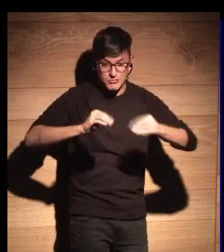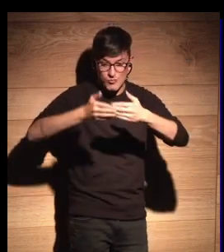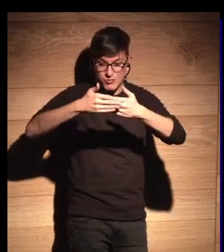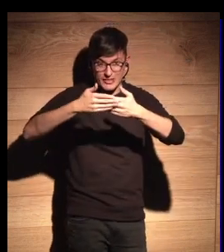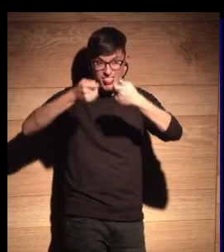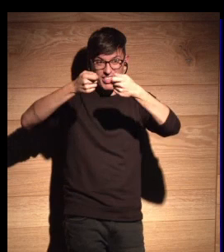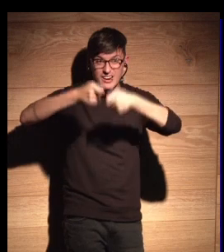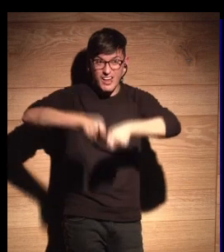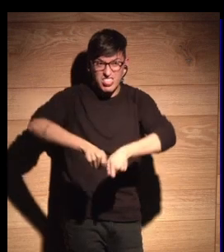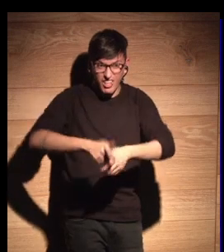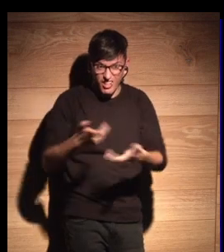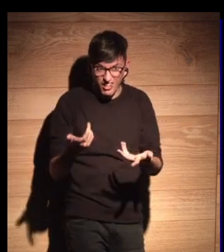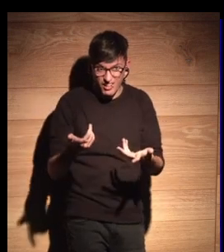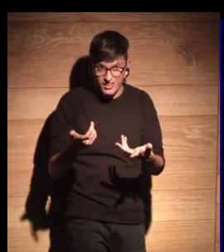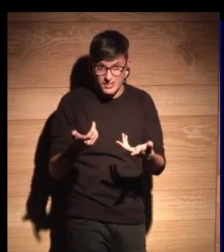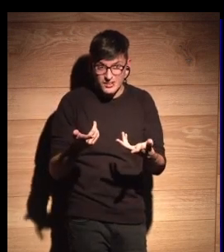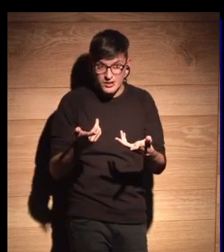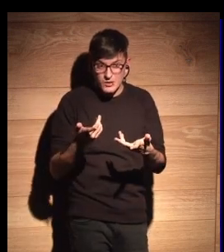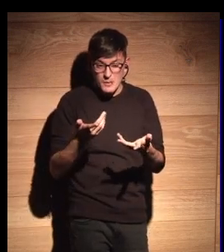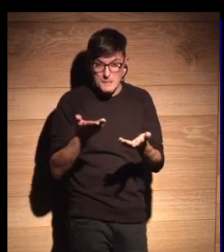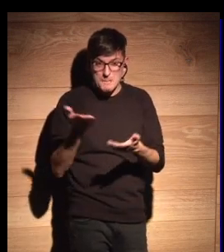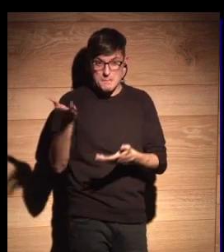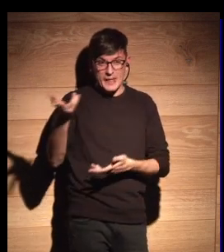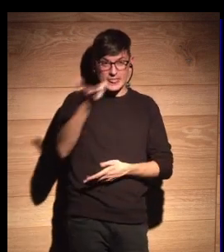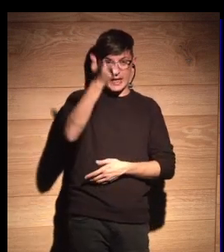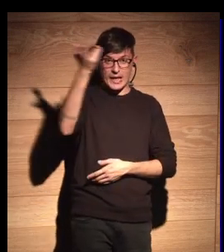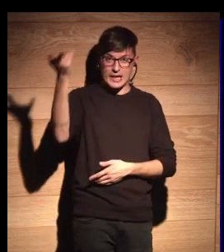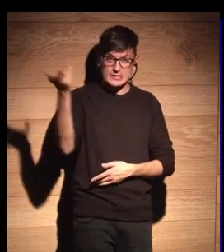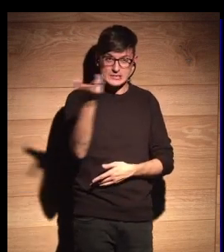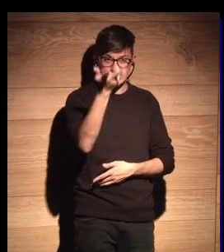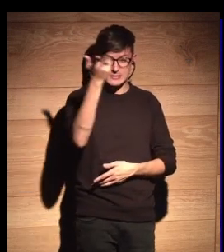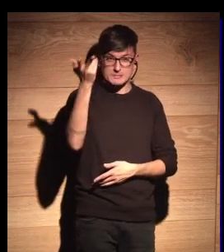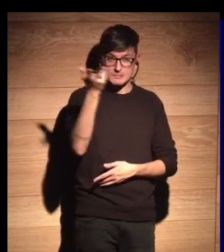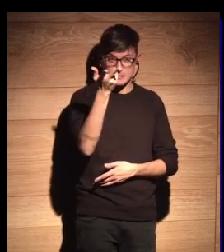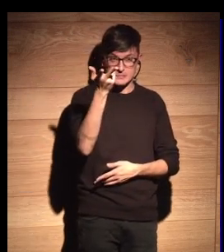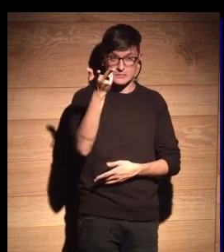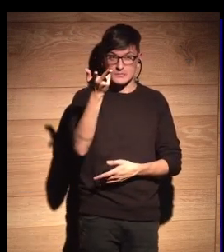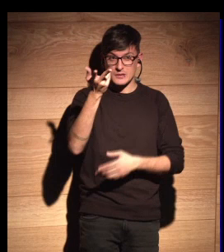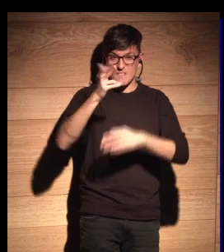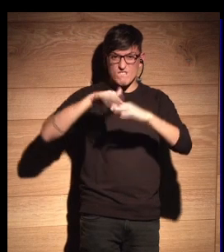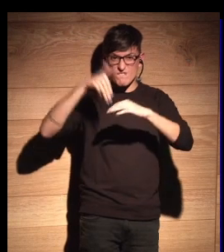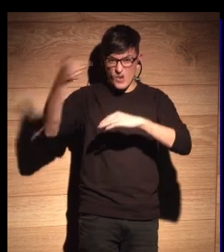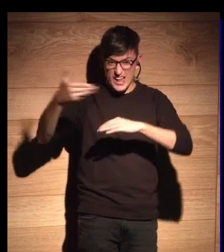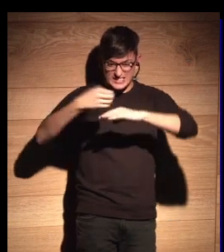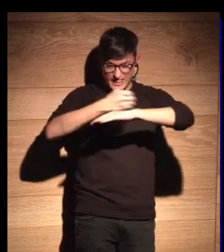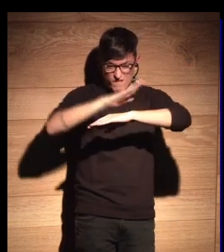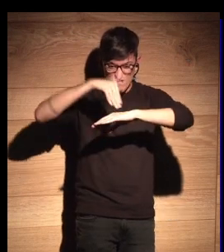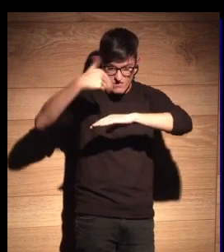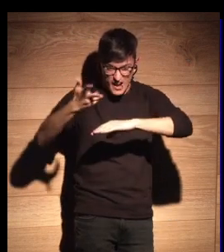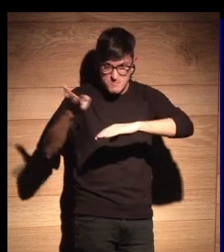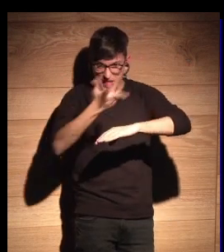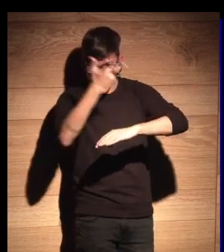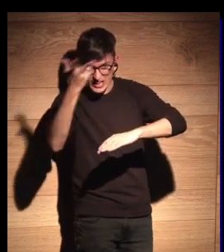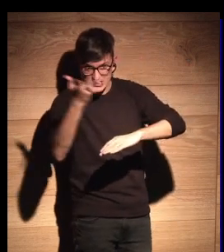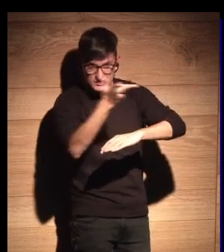passing our tray, all the trays, on the outside of the train." So I looked out,